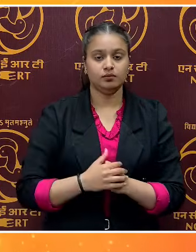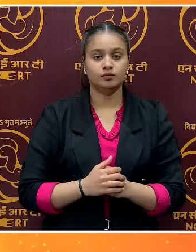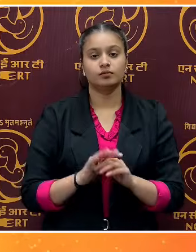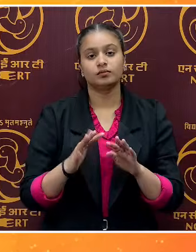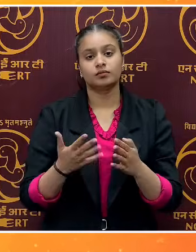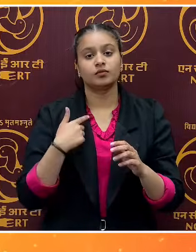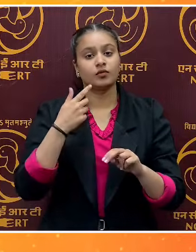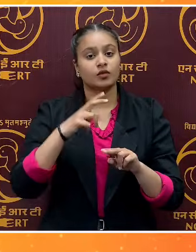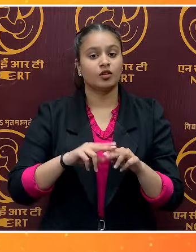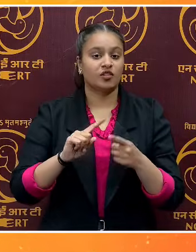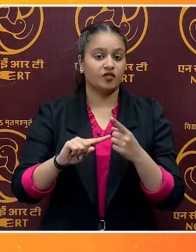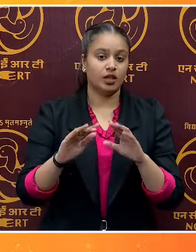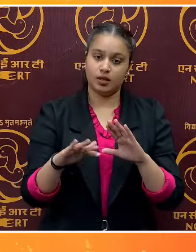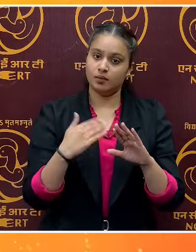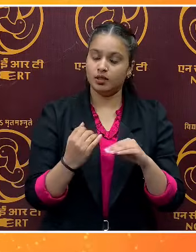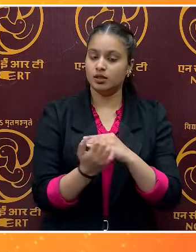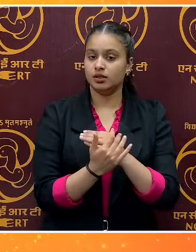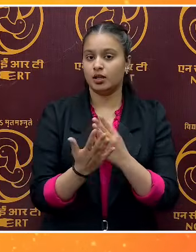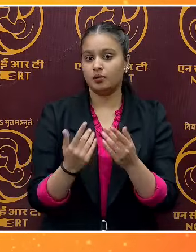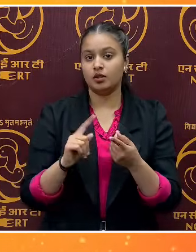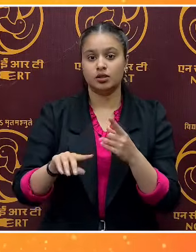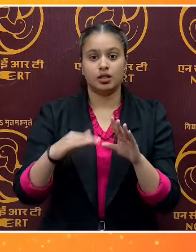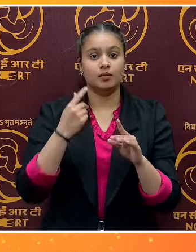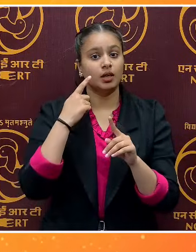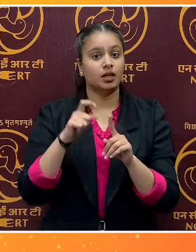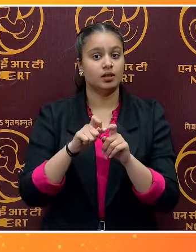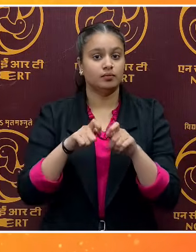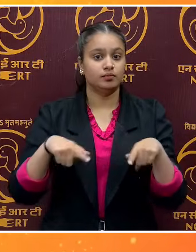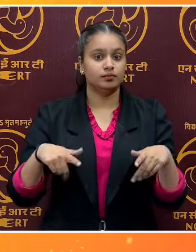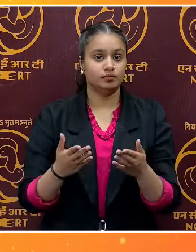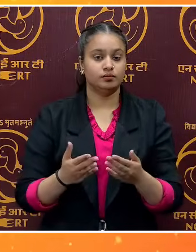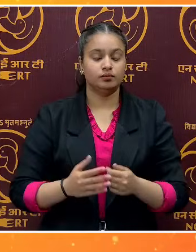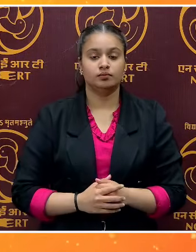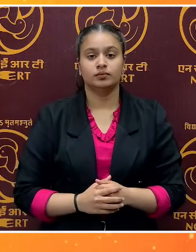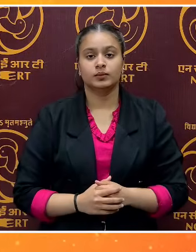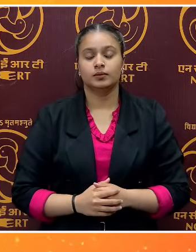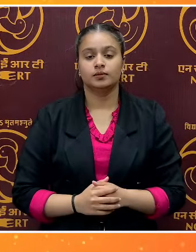8800 Either you can drop a mail as well. Our email address is